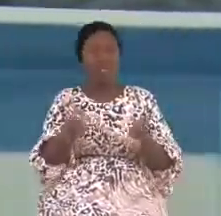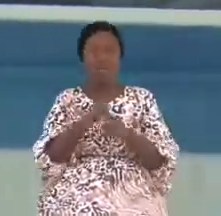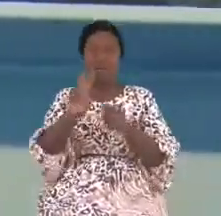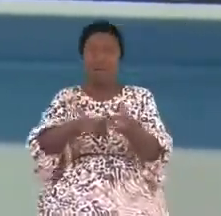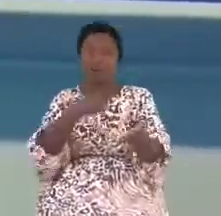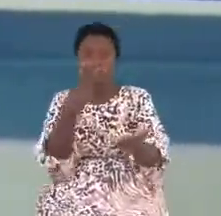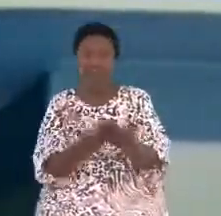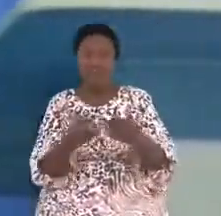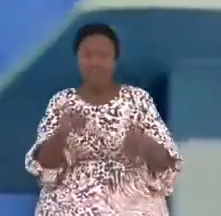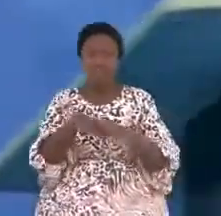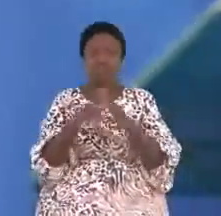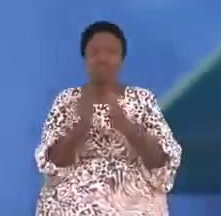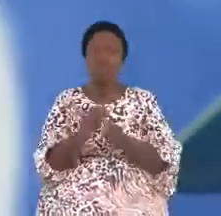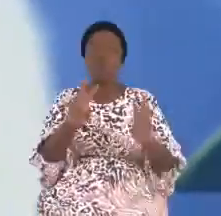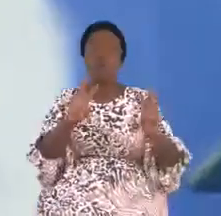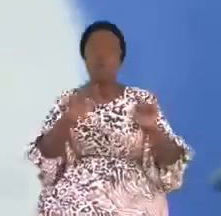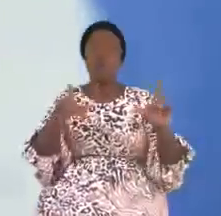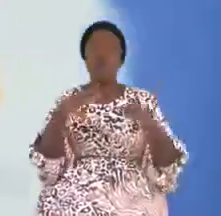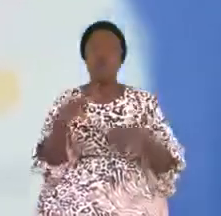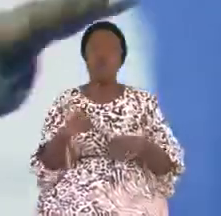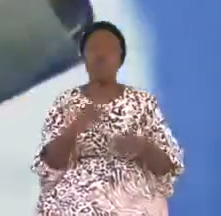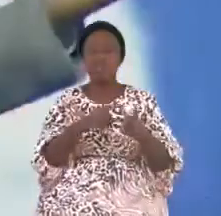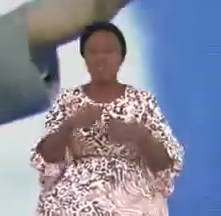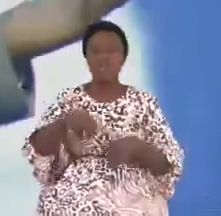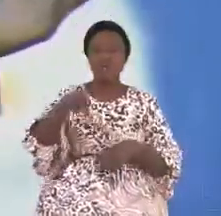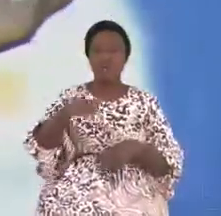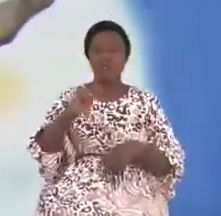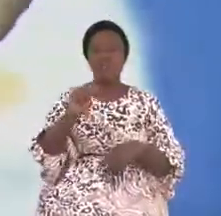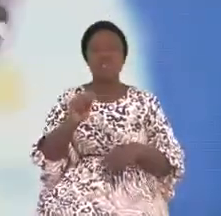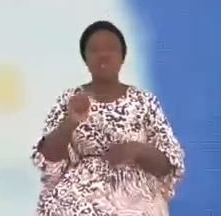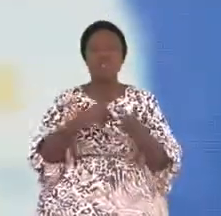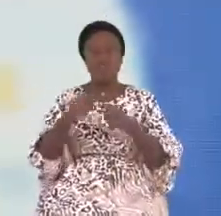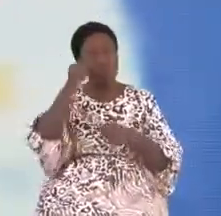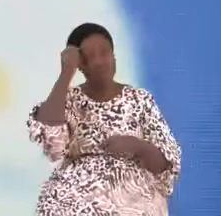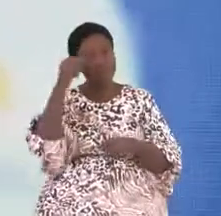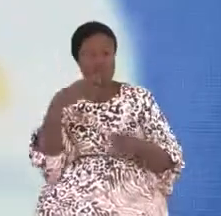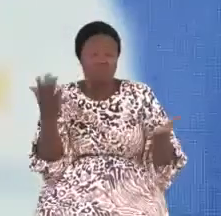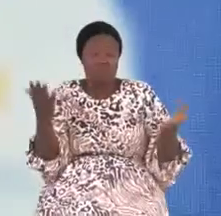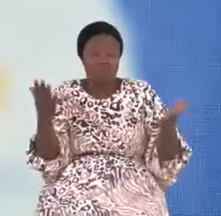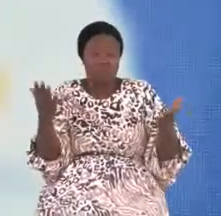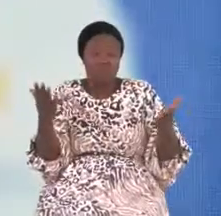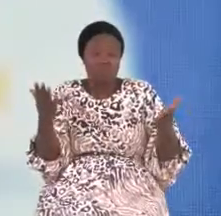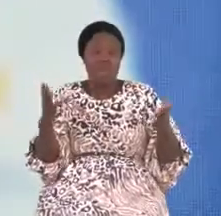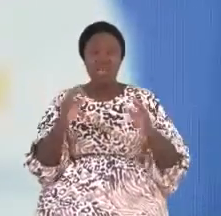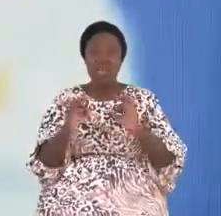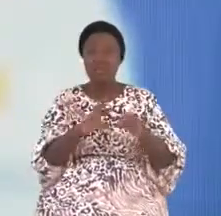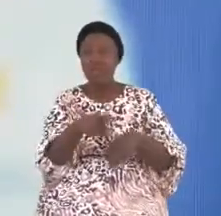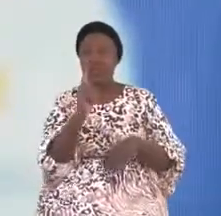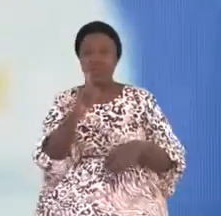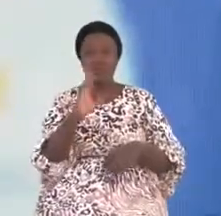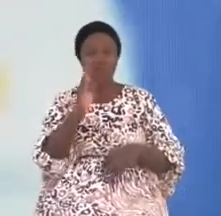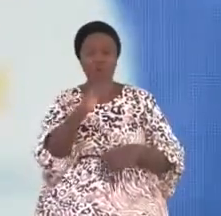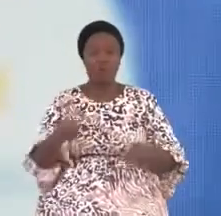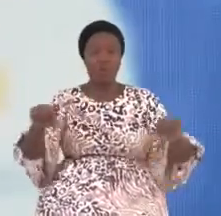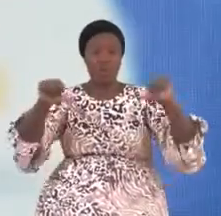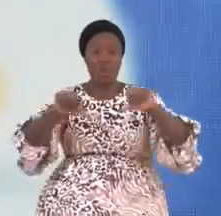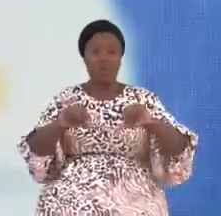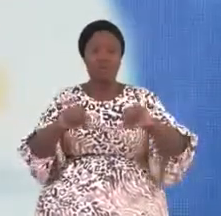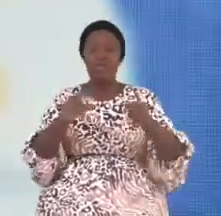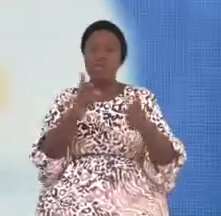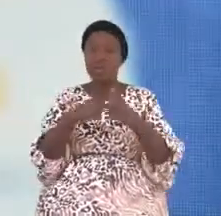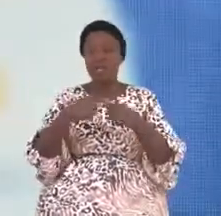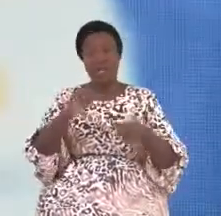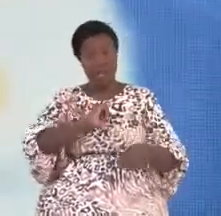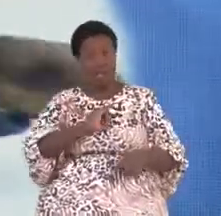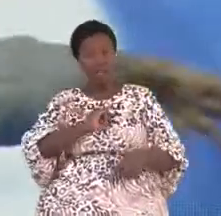into the well into the pit you will see well if anybody should be condemned i shall be